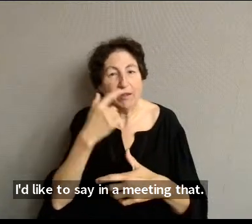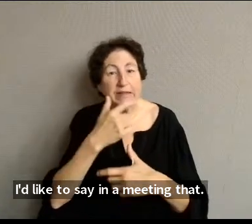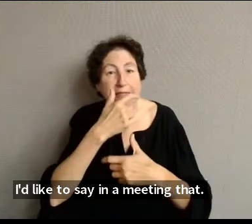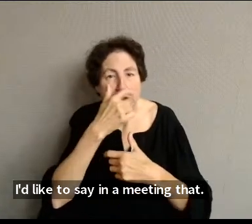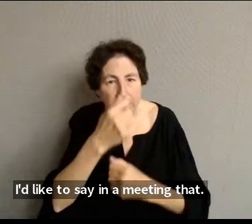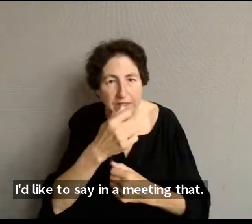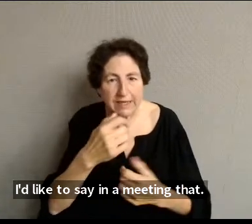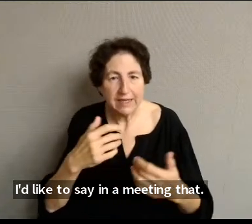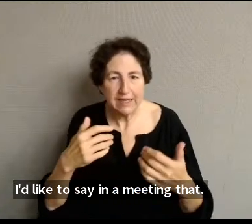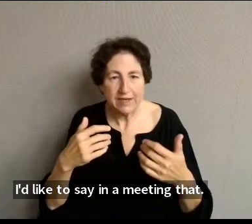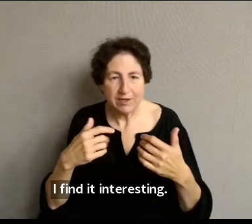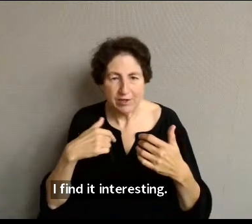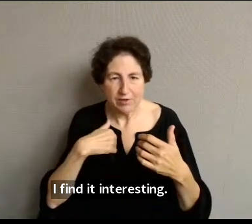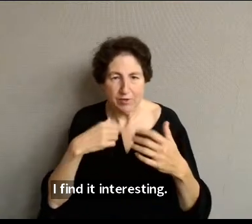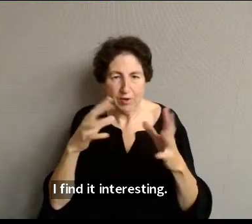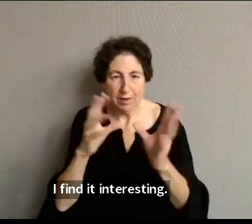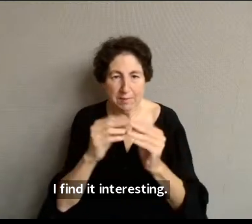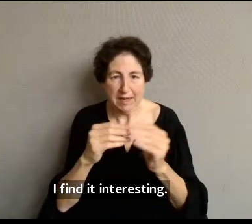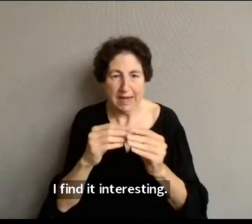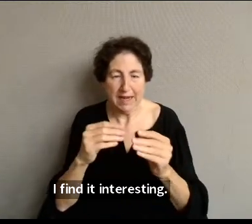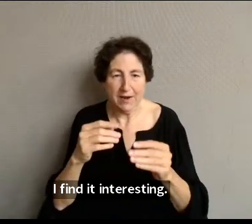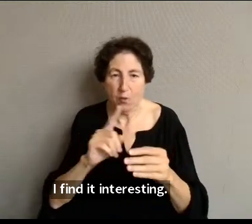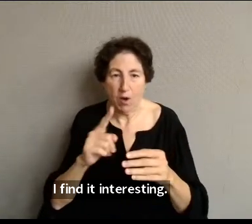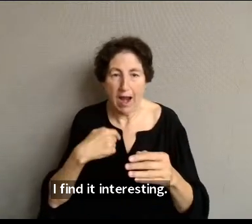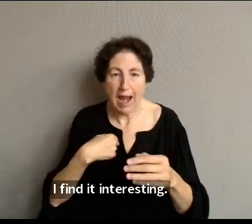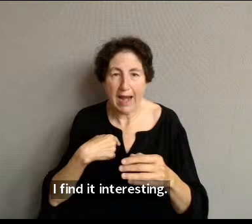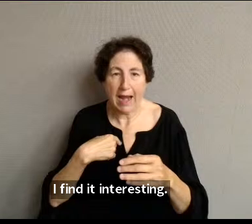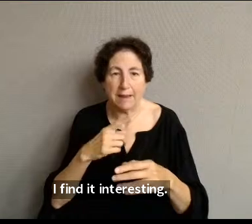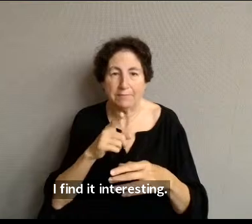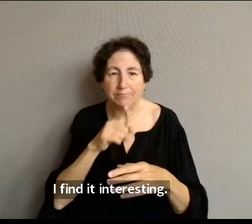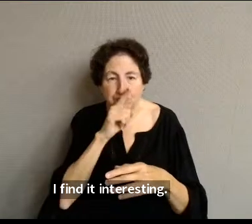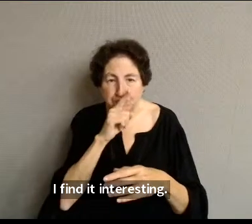They have me in a meeting where I'm muted is brutal.